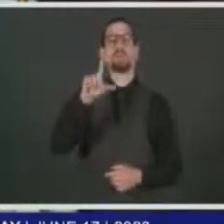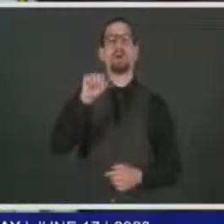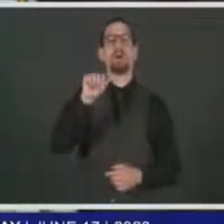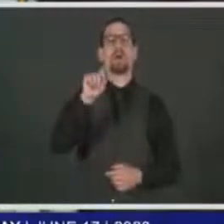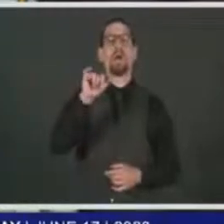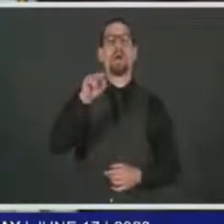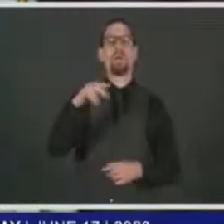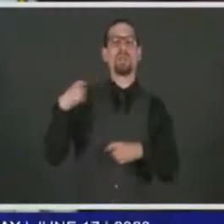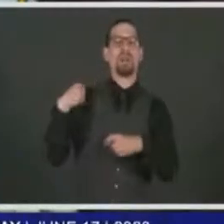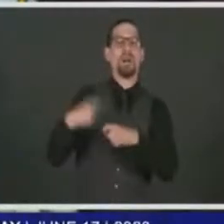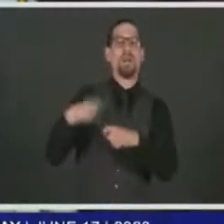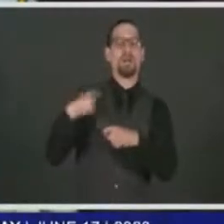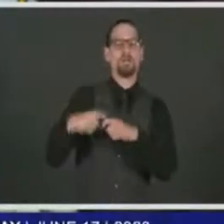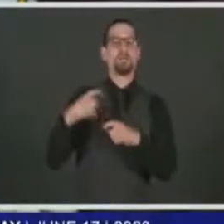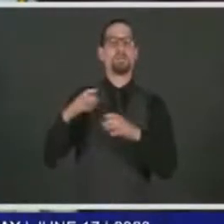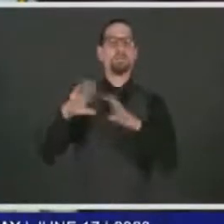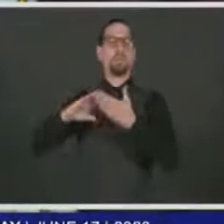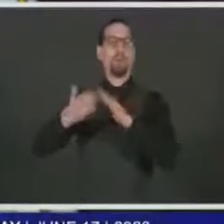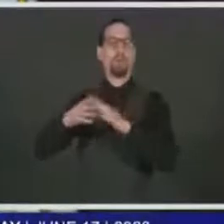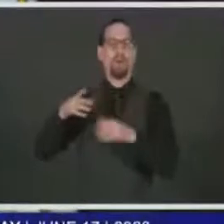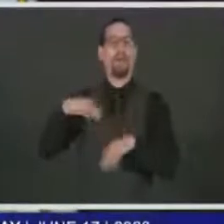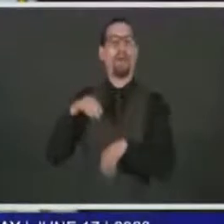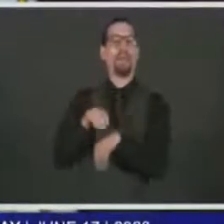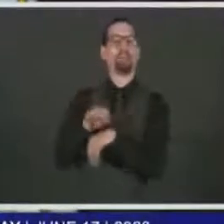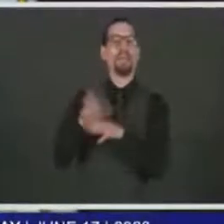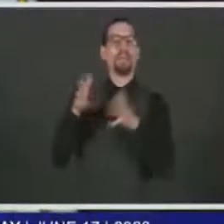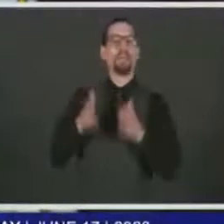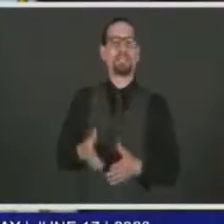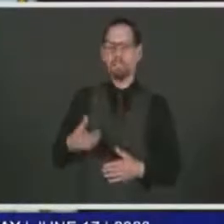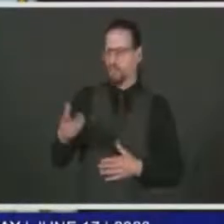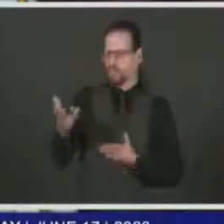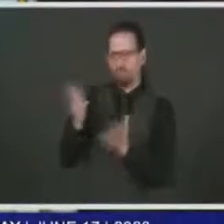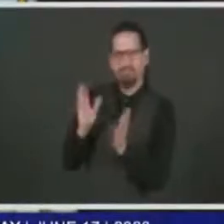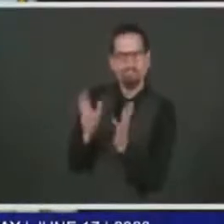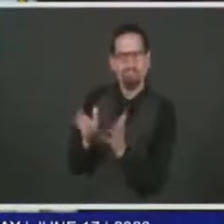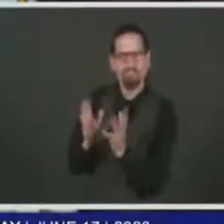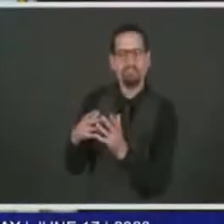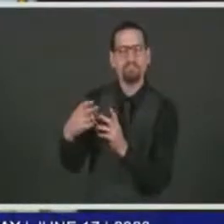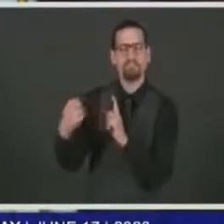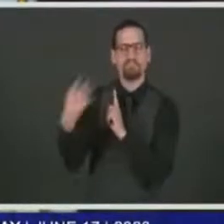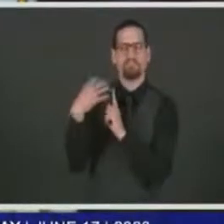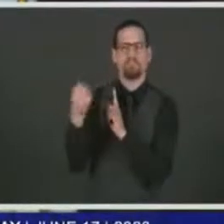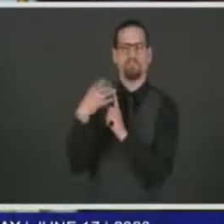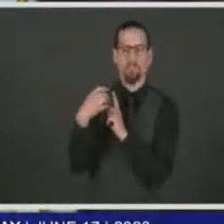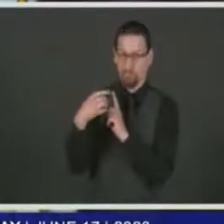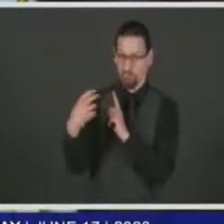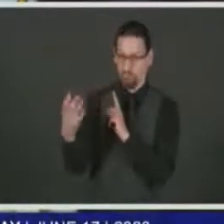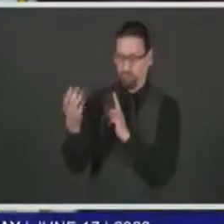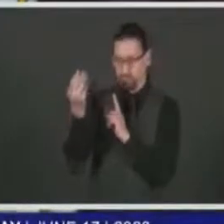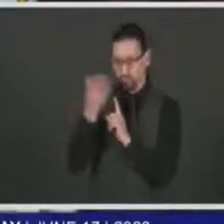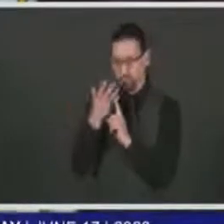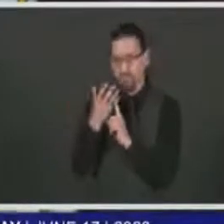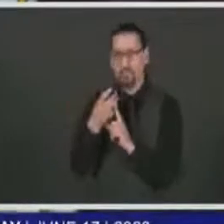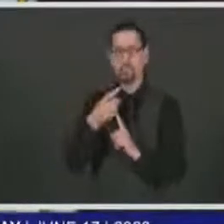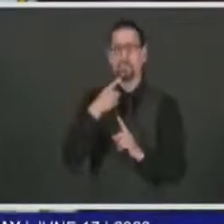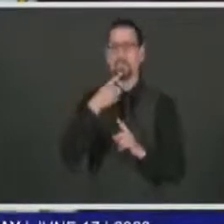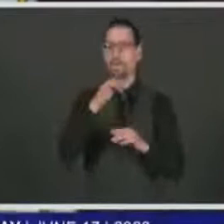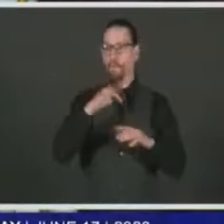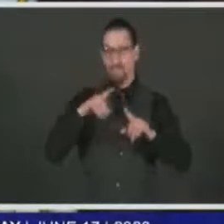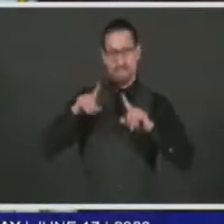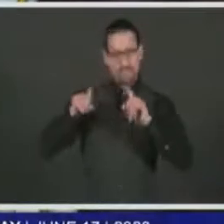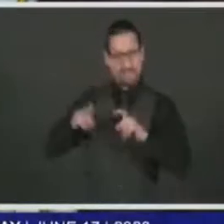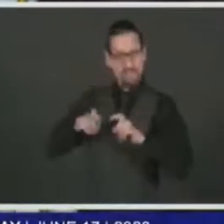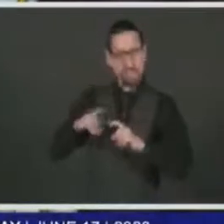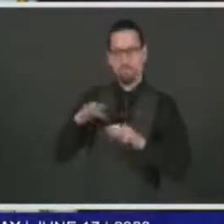this firmly on our radar, which is, if you're going to be doing testing in contact tracing in Central Falls, the person on